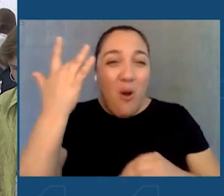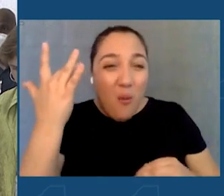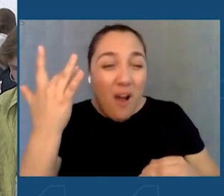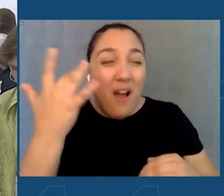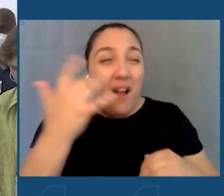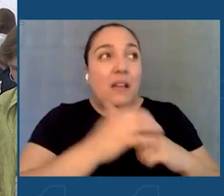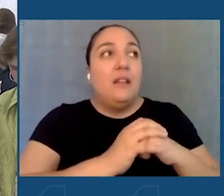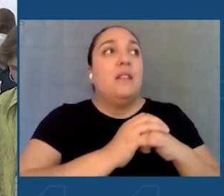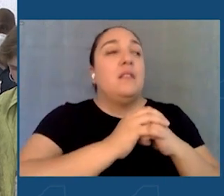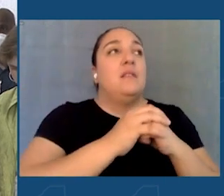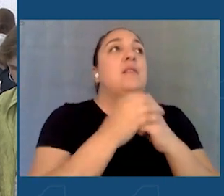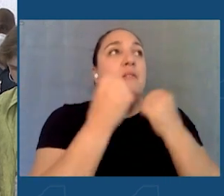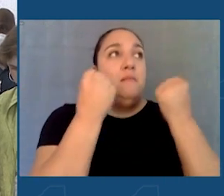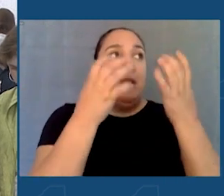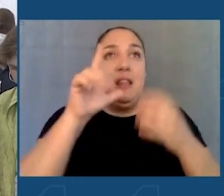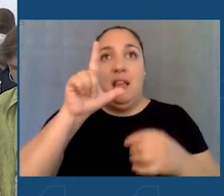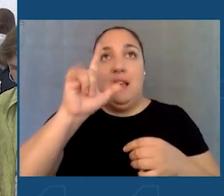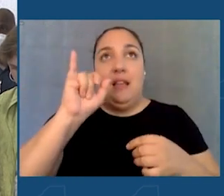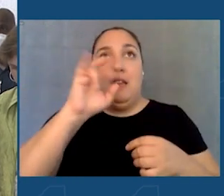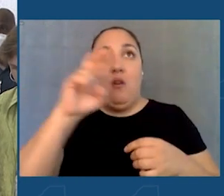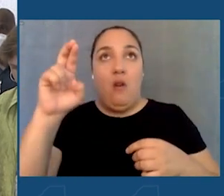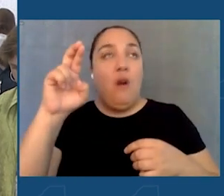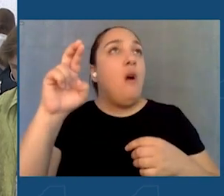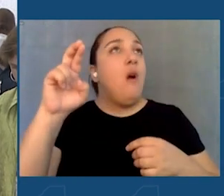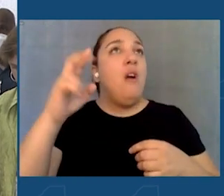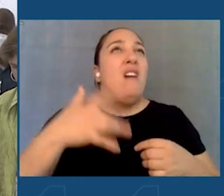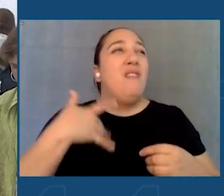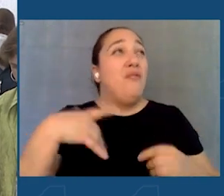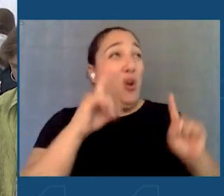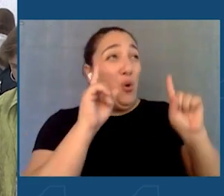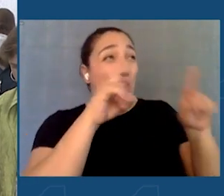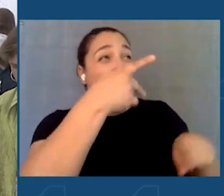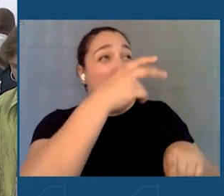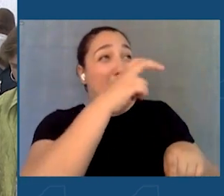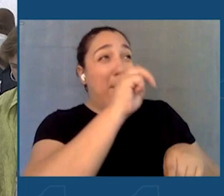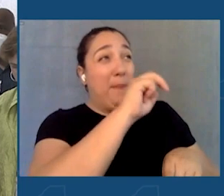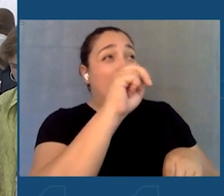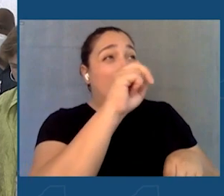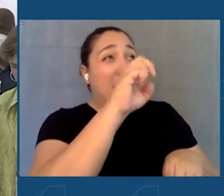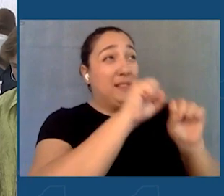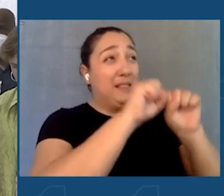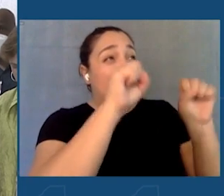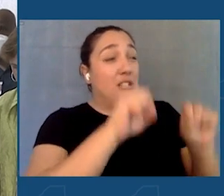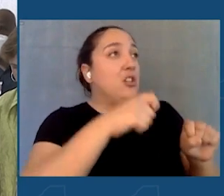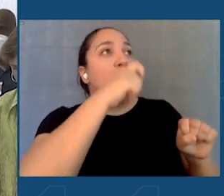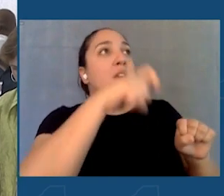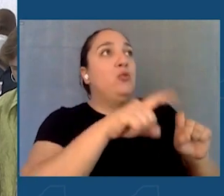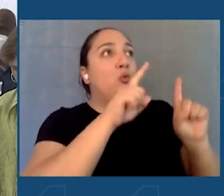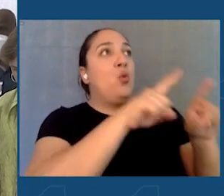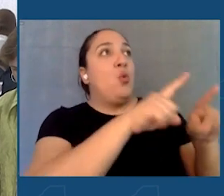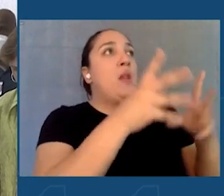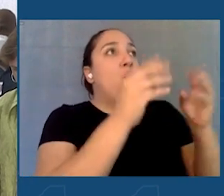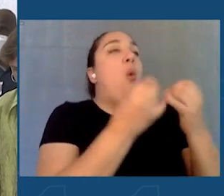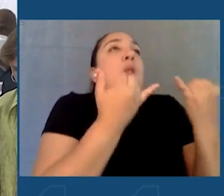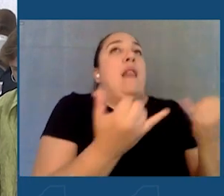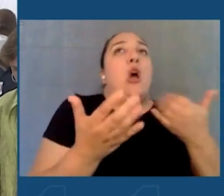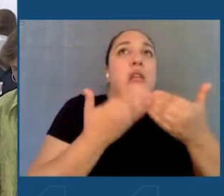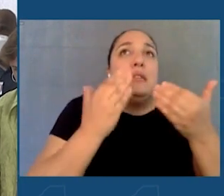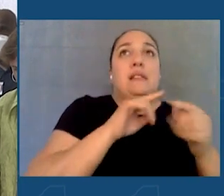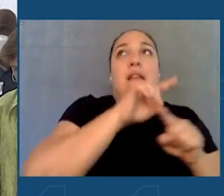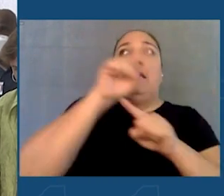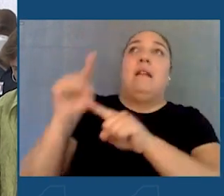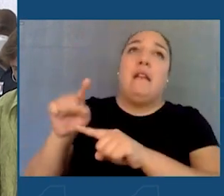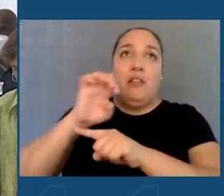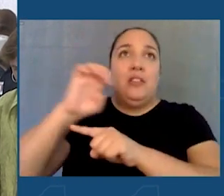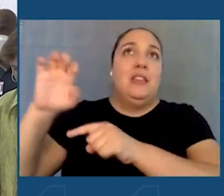more convenient terminal at Grand Central Madison, saving them time and improving their lives, it means that we will have the room and